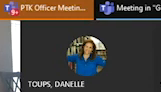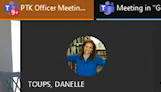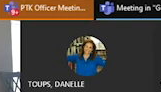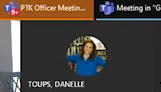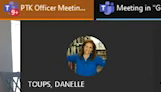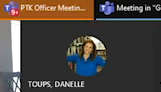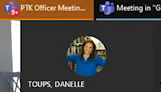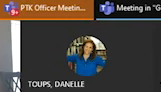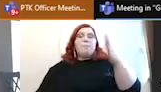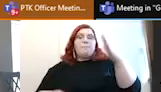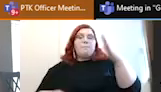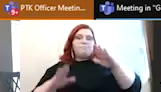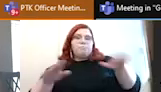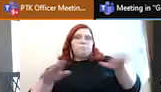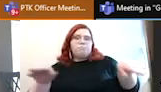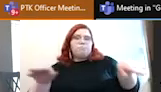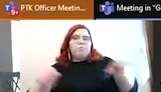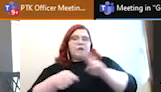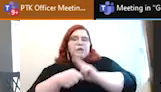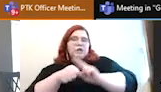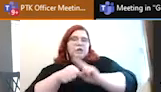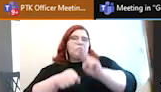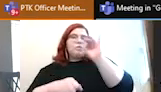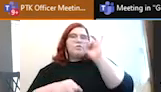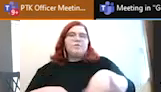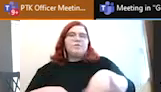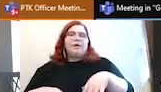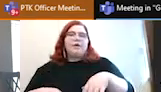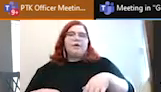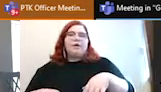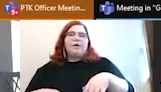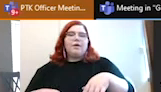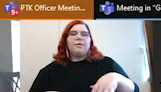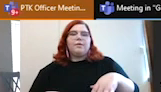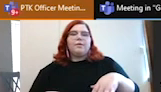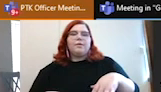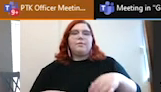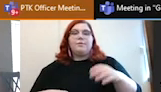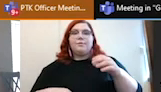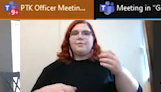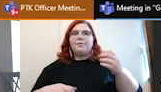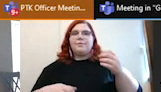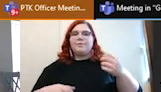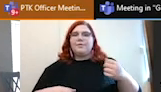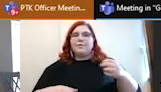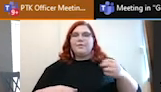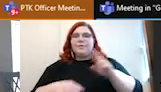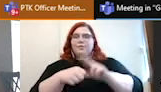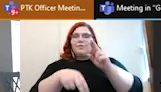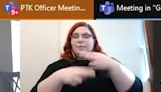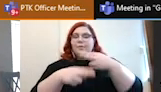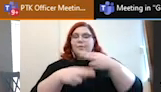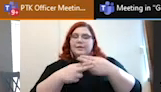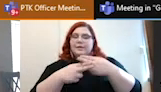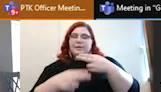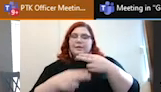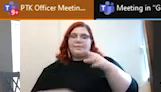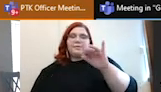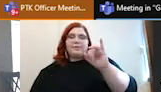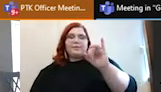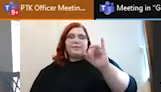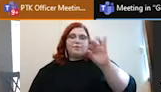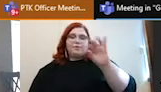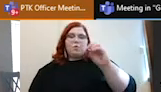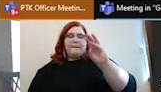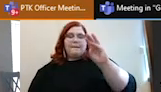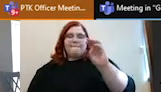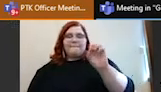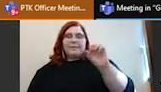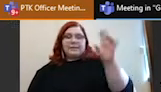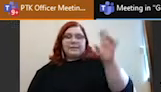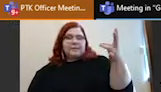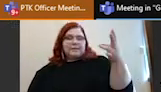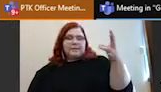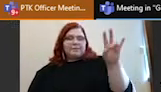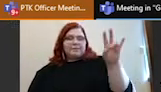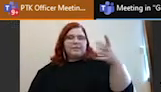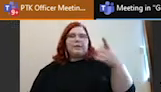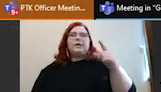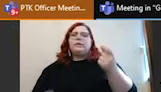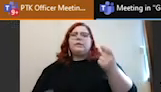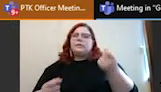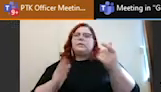uses. Or not this one exactly. He uses one that's called Inform 7. That's a little bit more technical. I actually pulled it